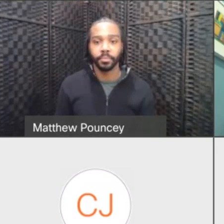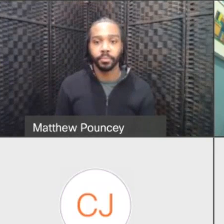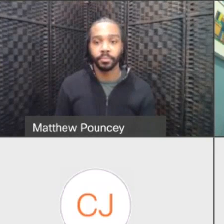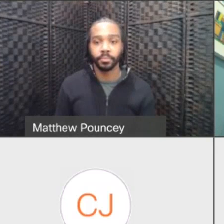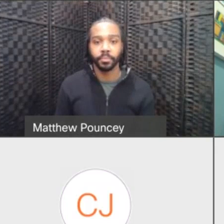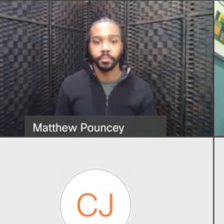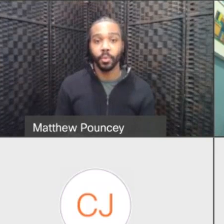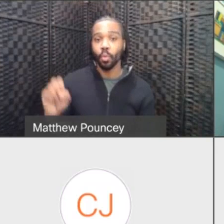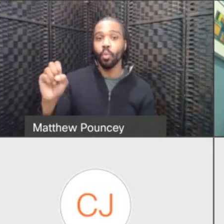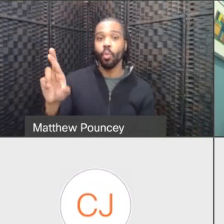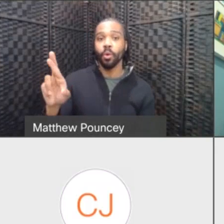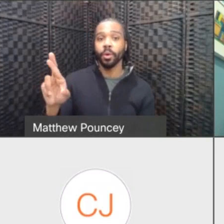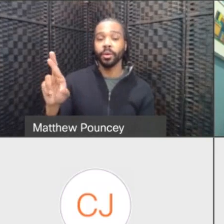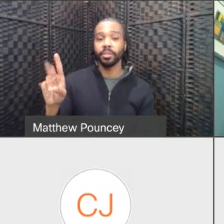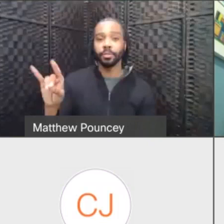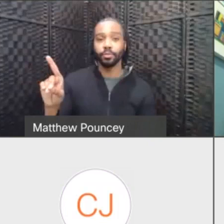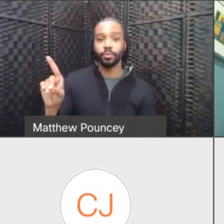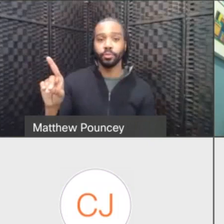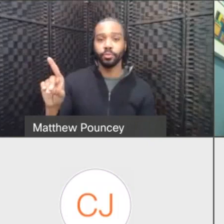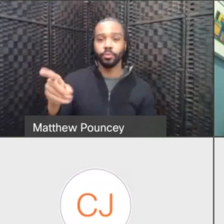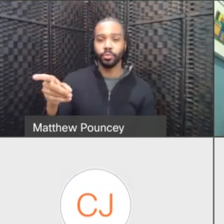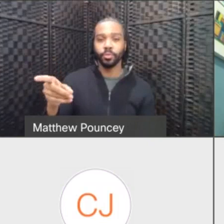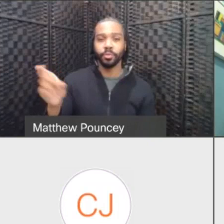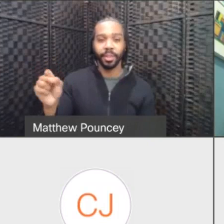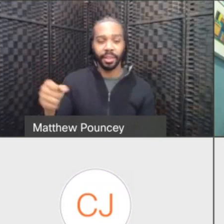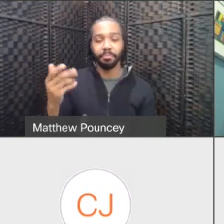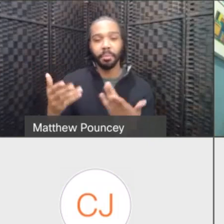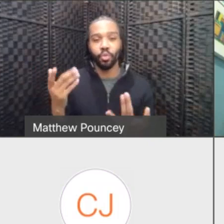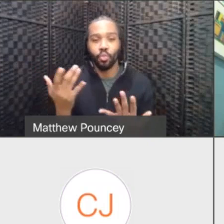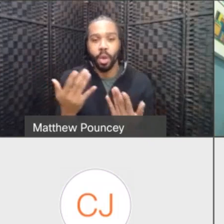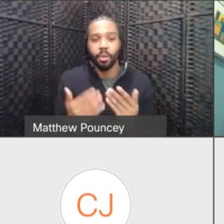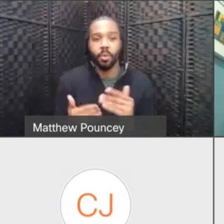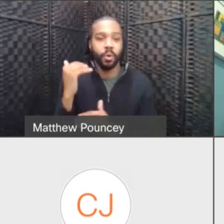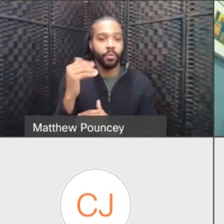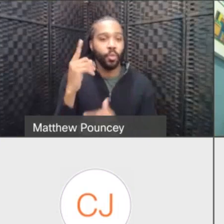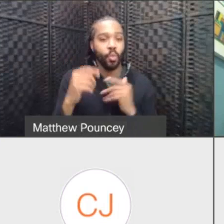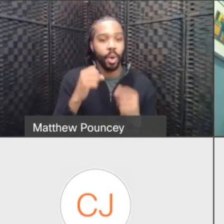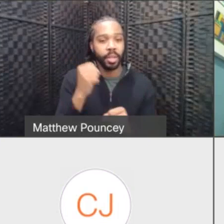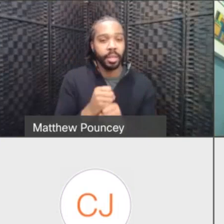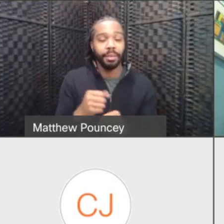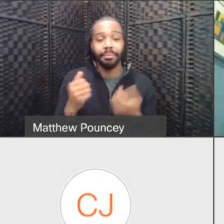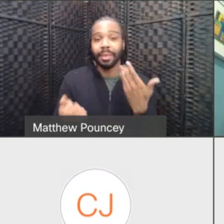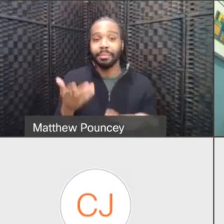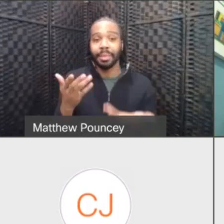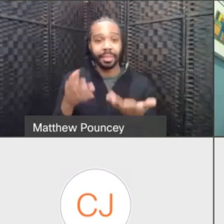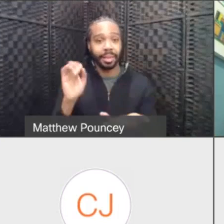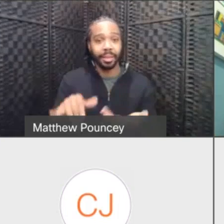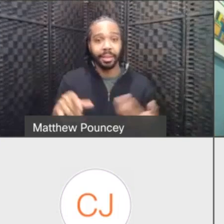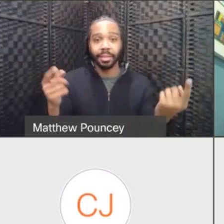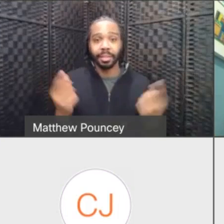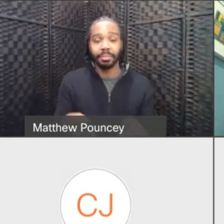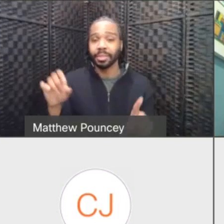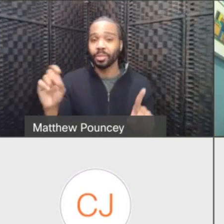Oh, or did you? Yeah. Maybe you waited more than a year to file the claim, and that's why so that would be a